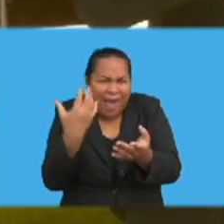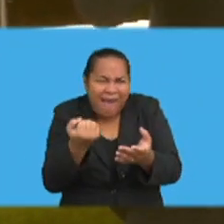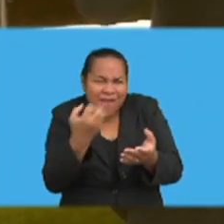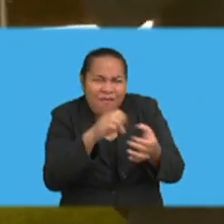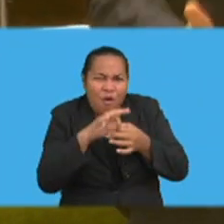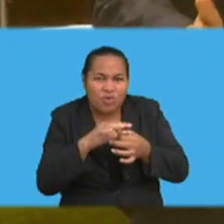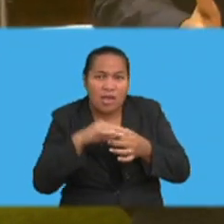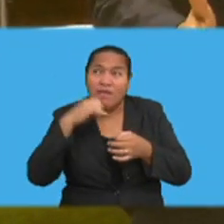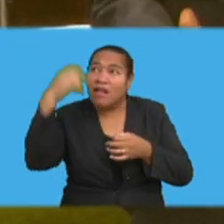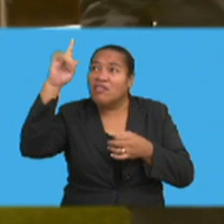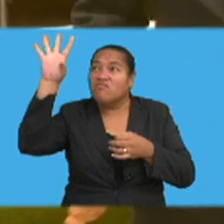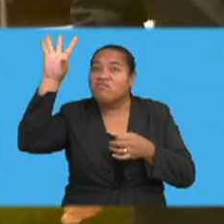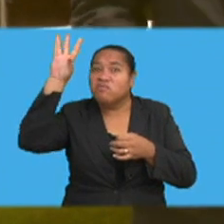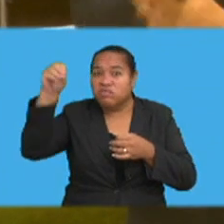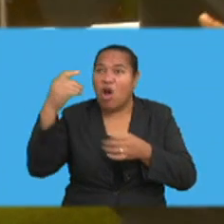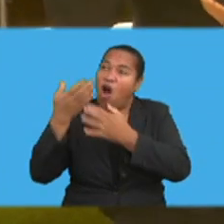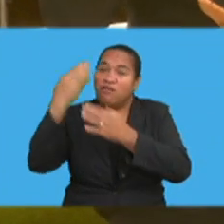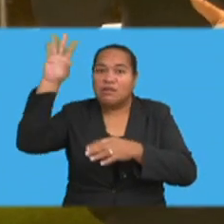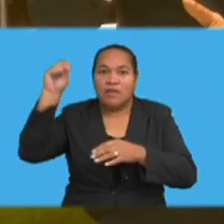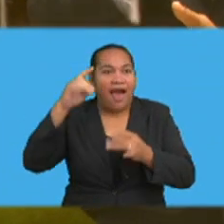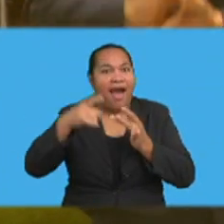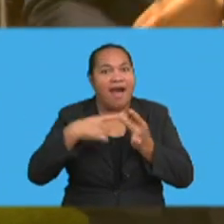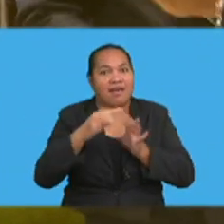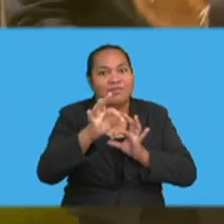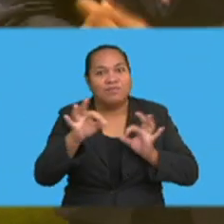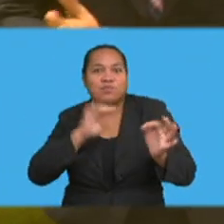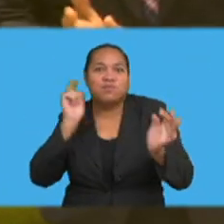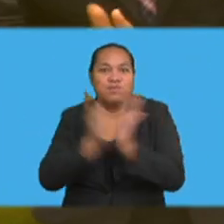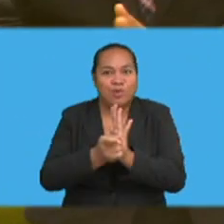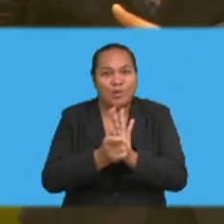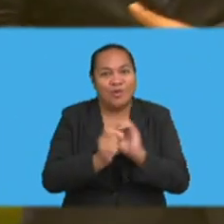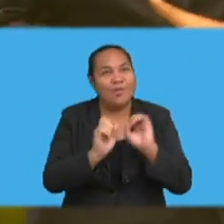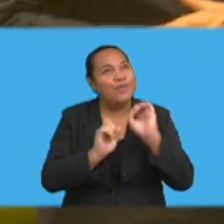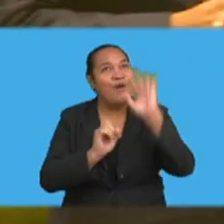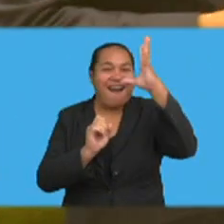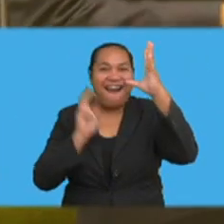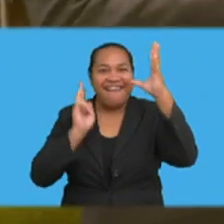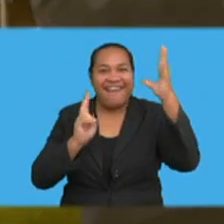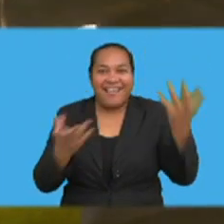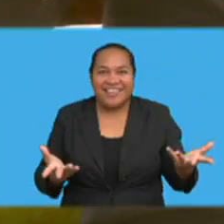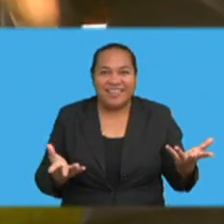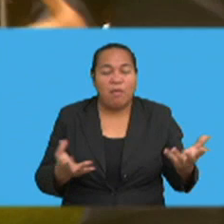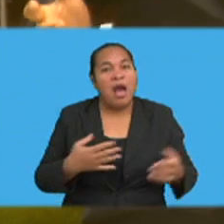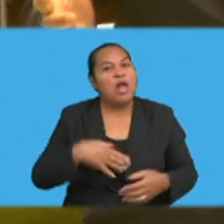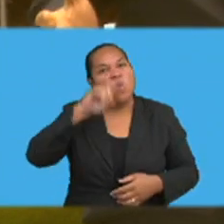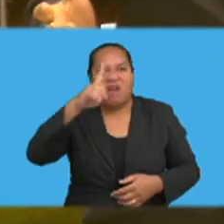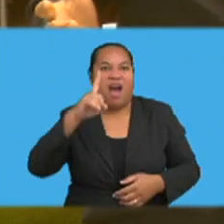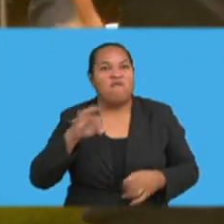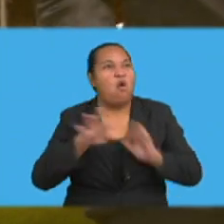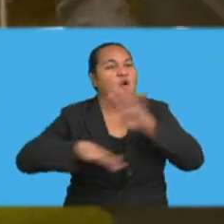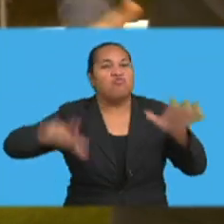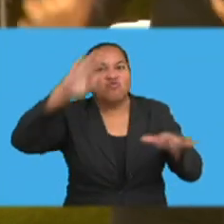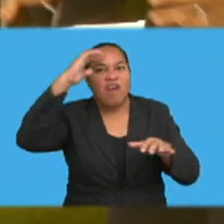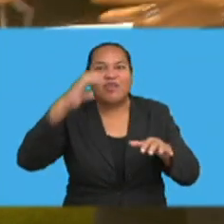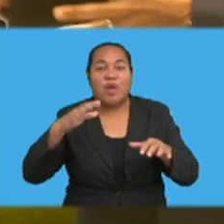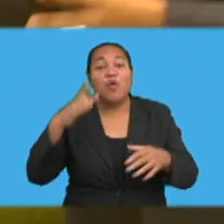as electricity goes off in your home, the other one kicks in. It's almost instantaneous. You cannot do that with the national grid. Just